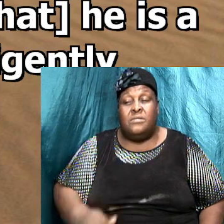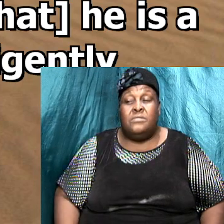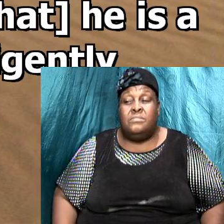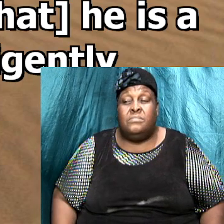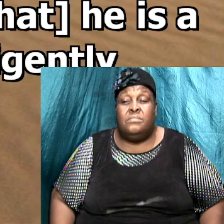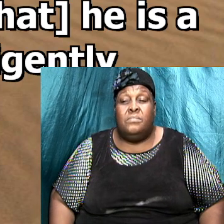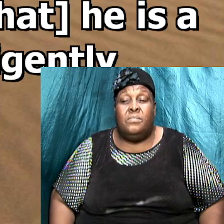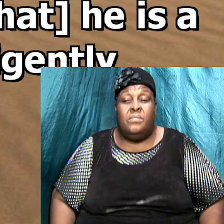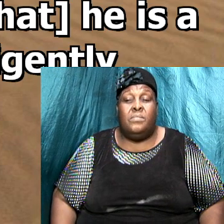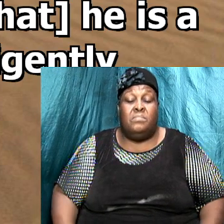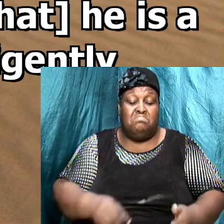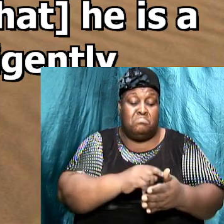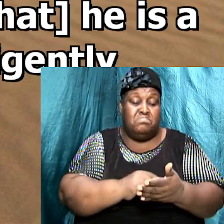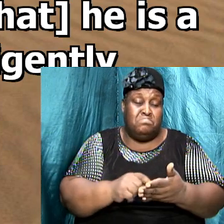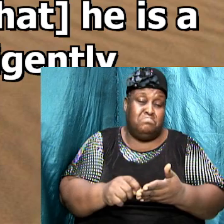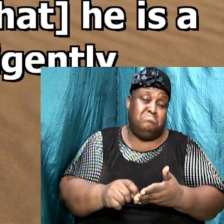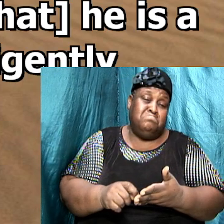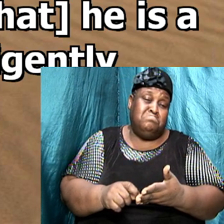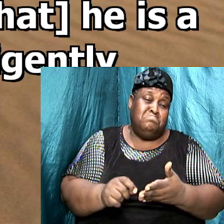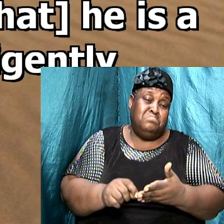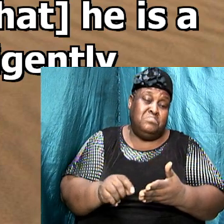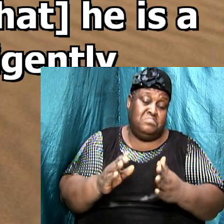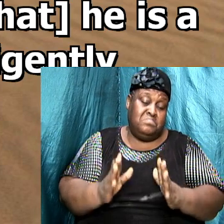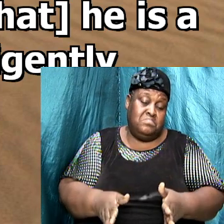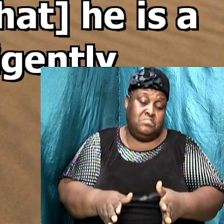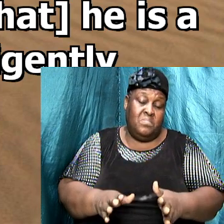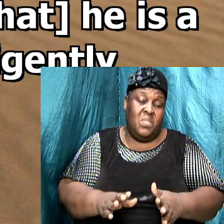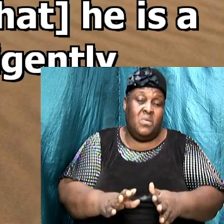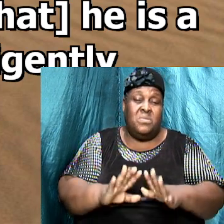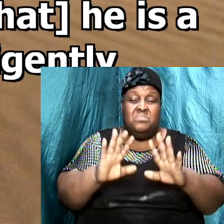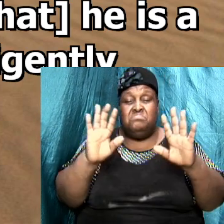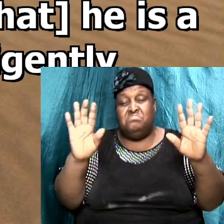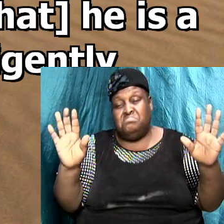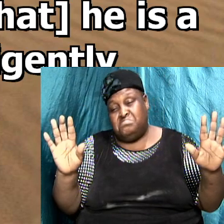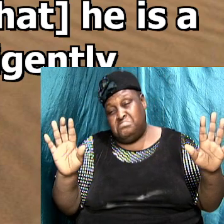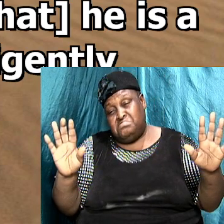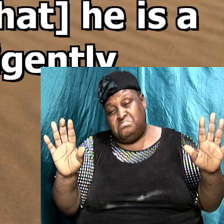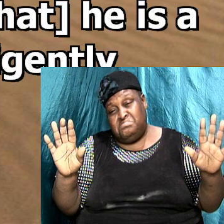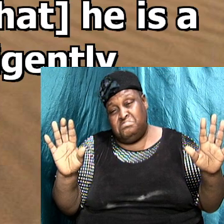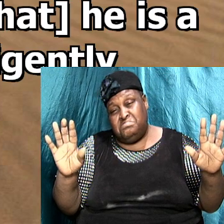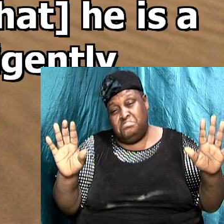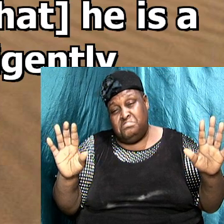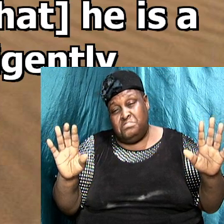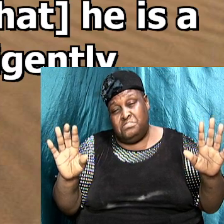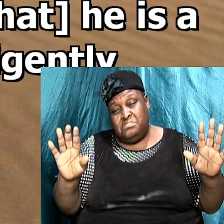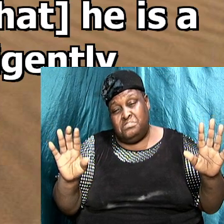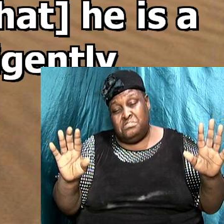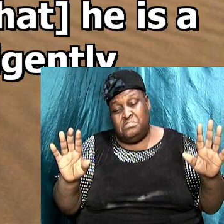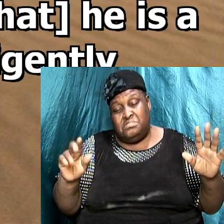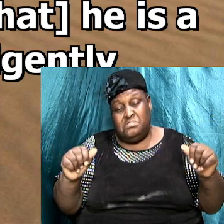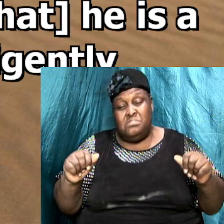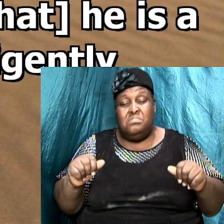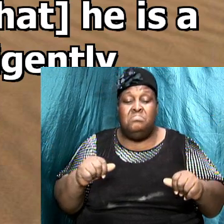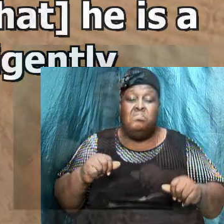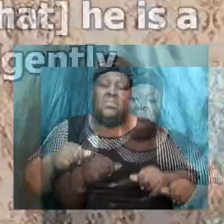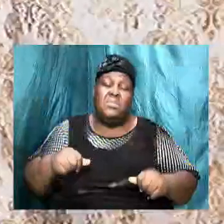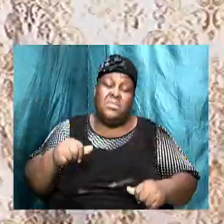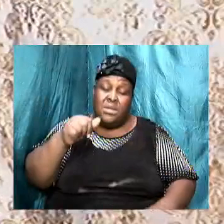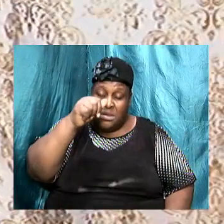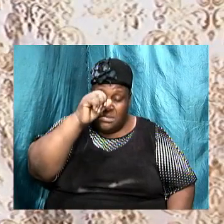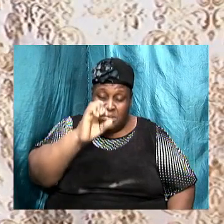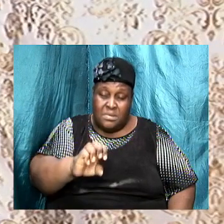The writer of the passage was clear on the point that the patriarchs pleased the